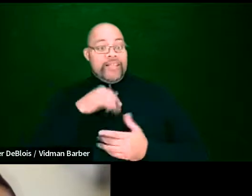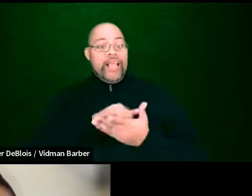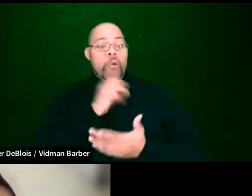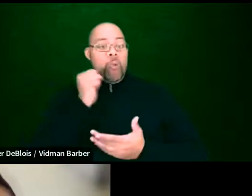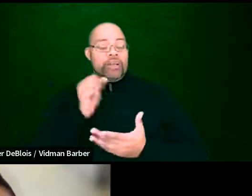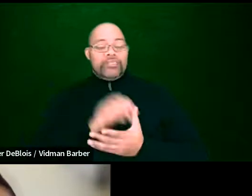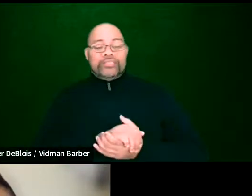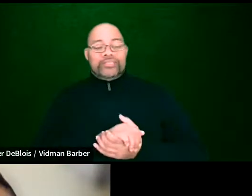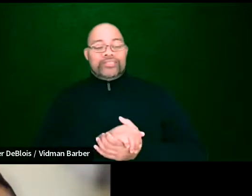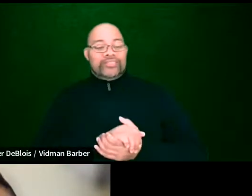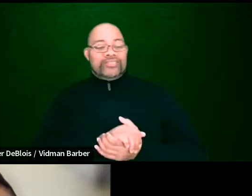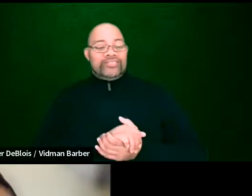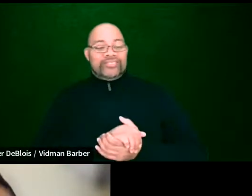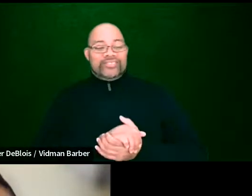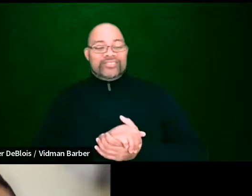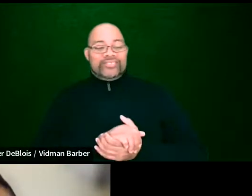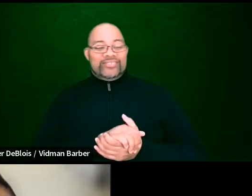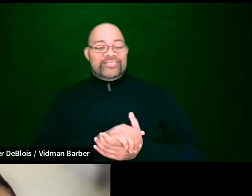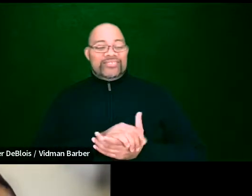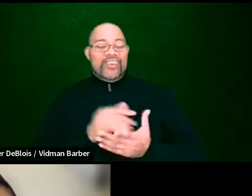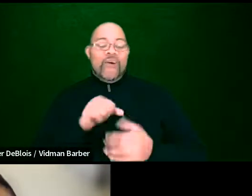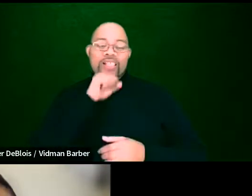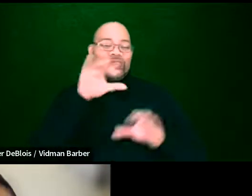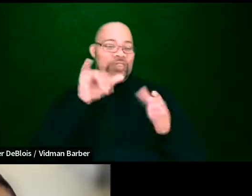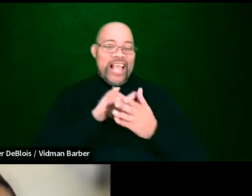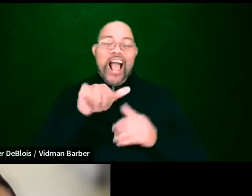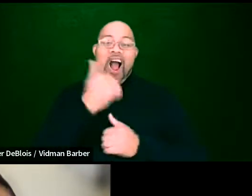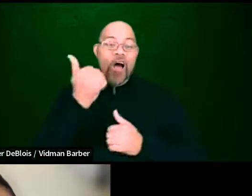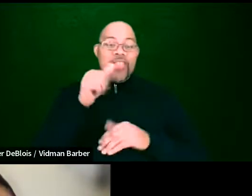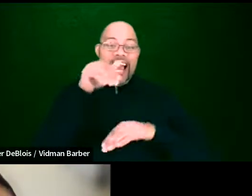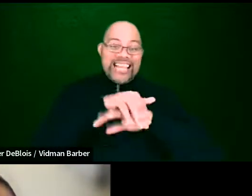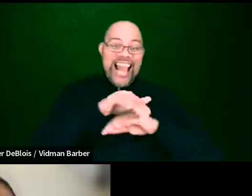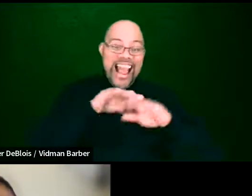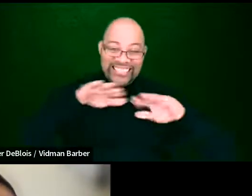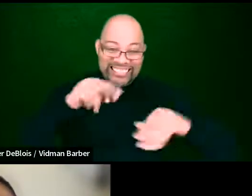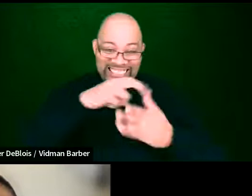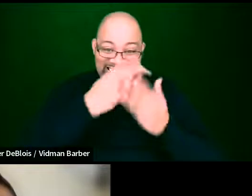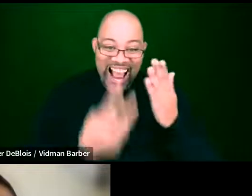like, I would love to do another night dive.